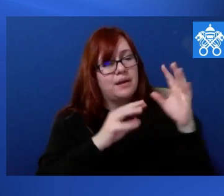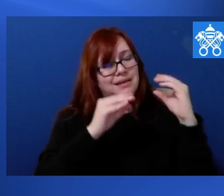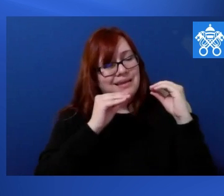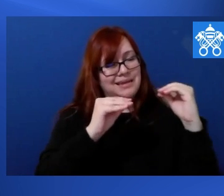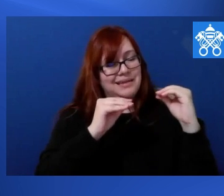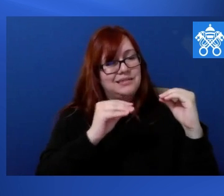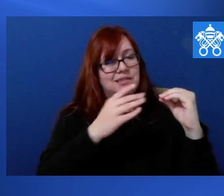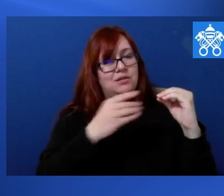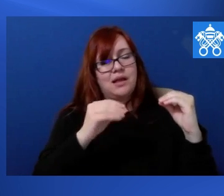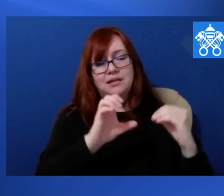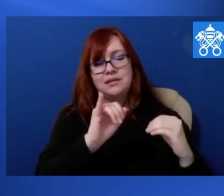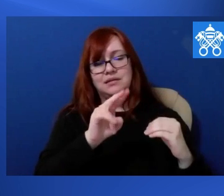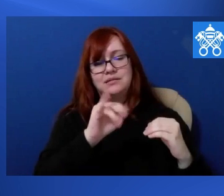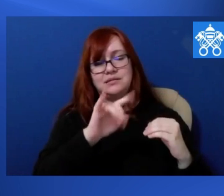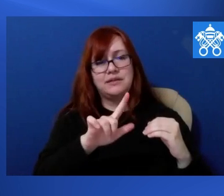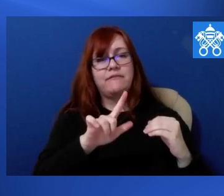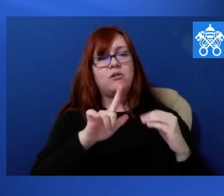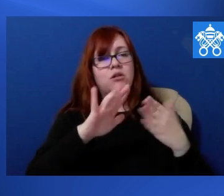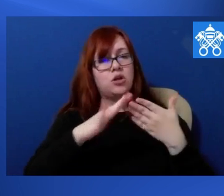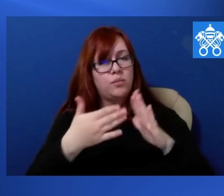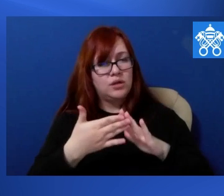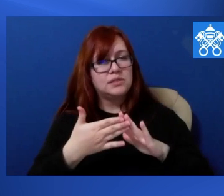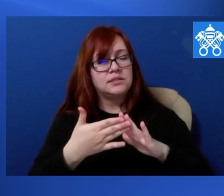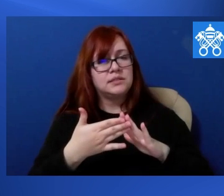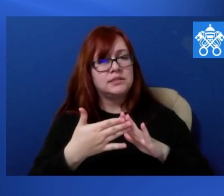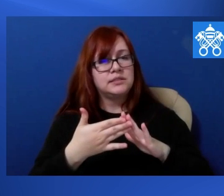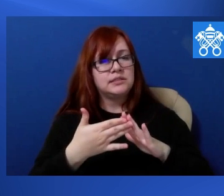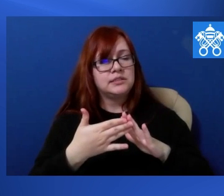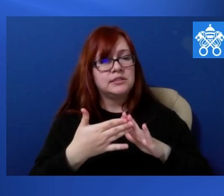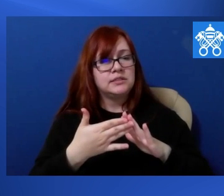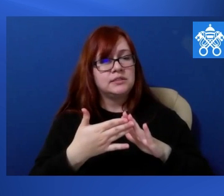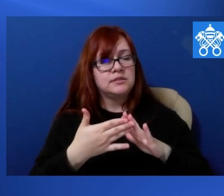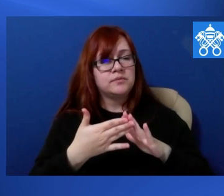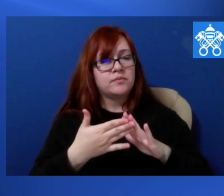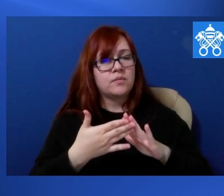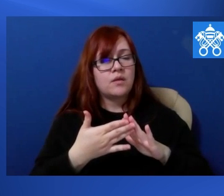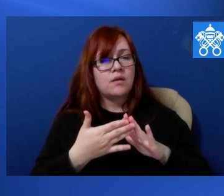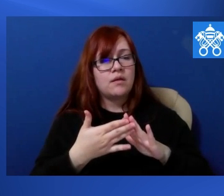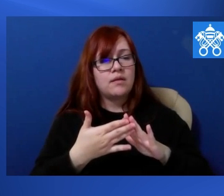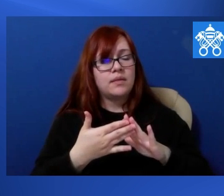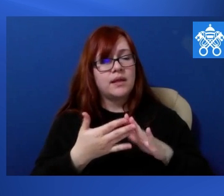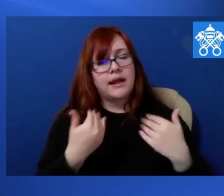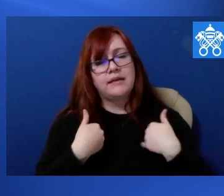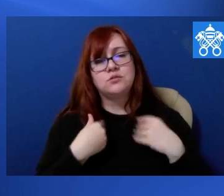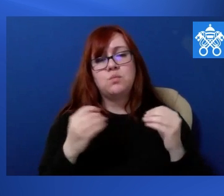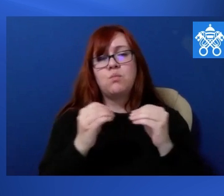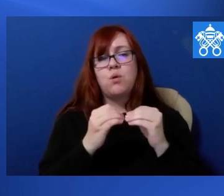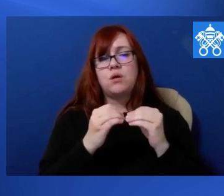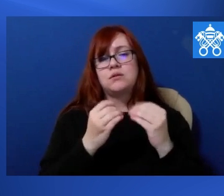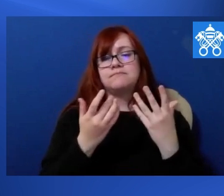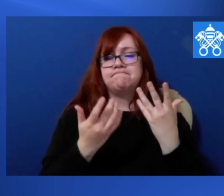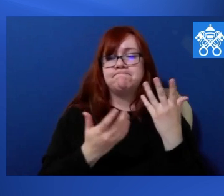and civil community, a witness that, more than in events, consists in a style of